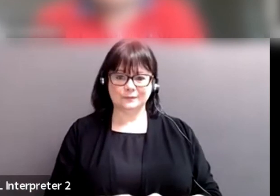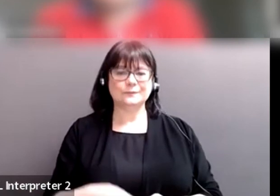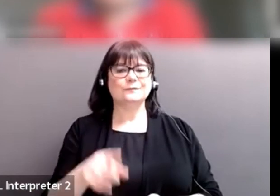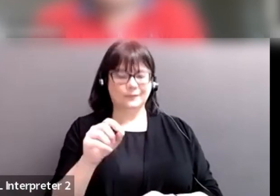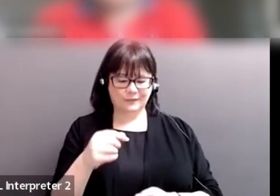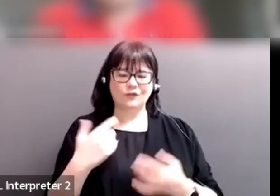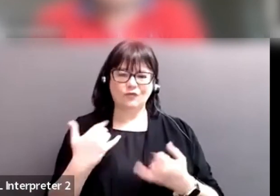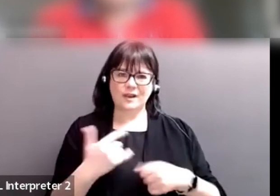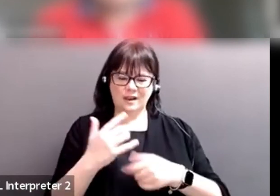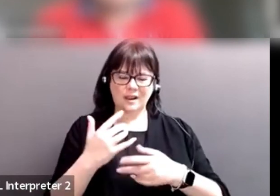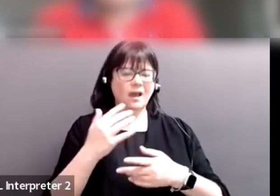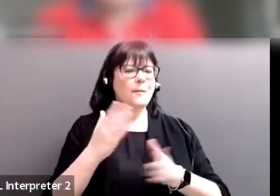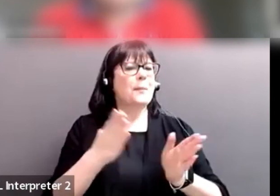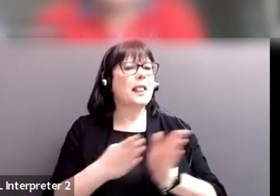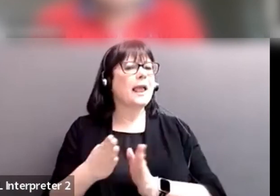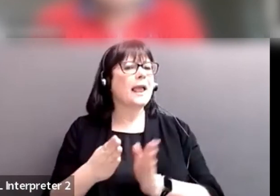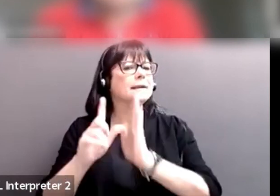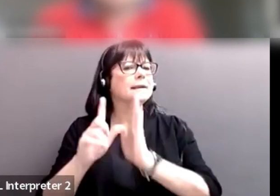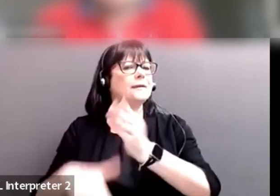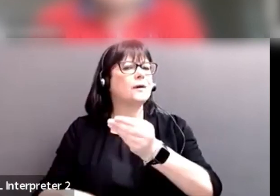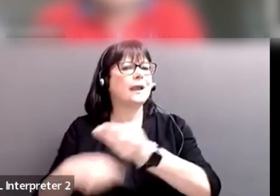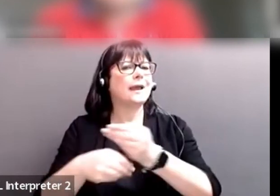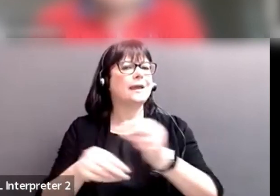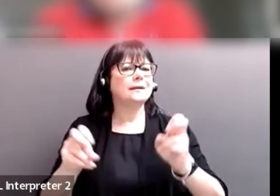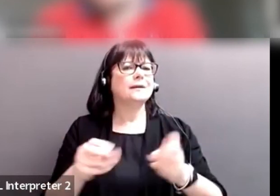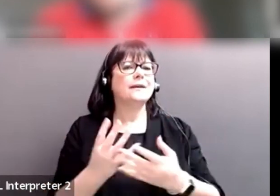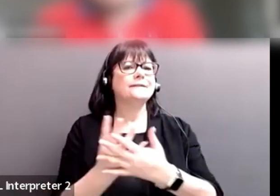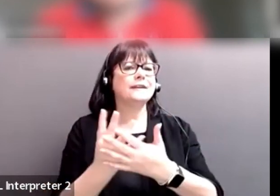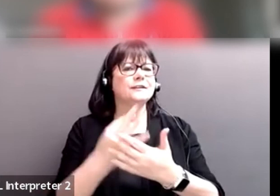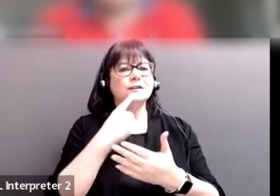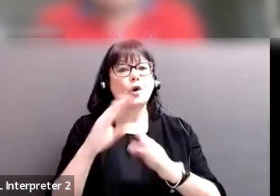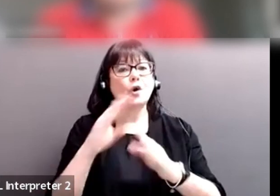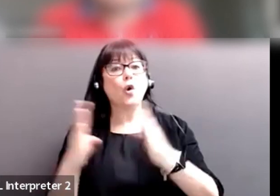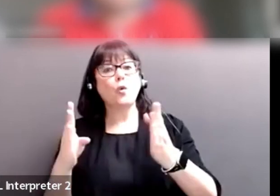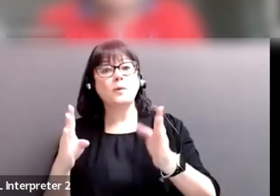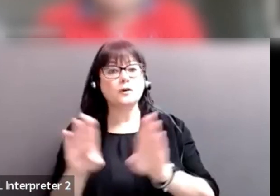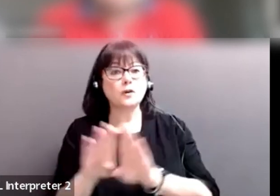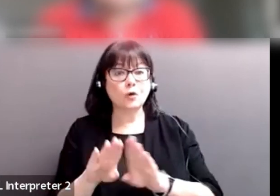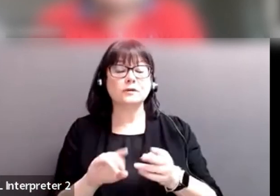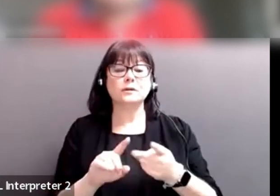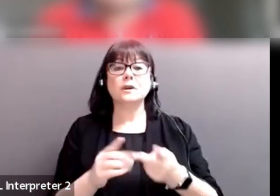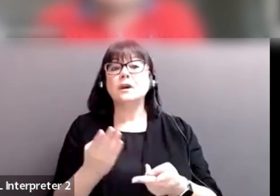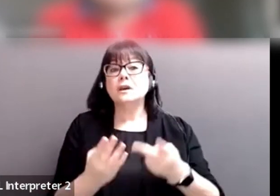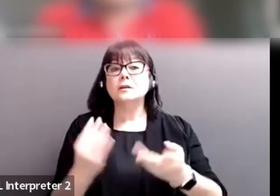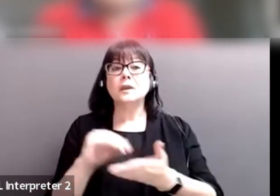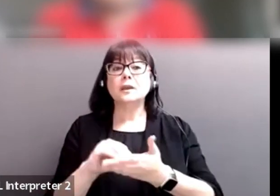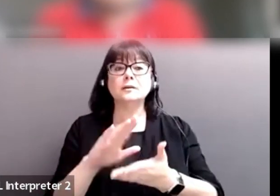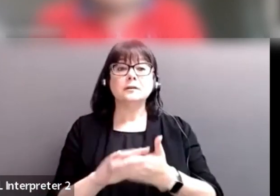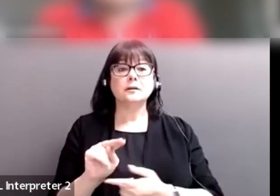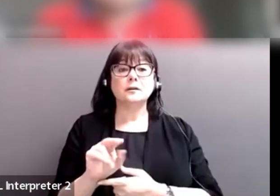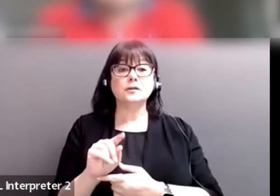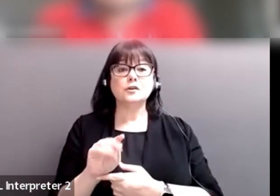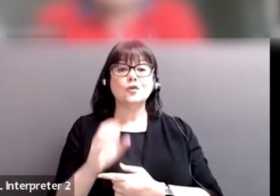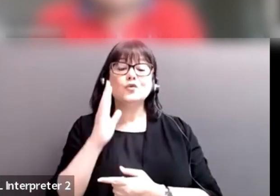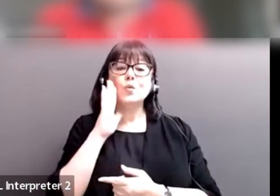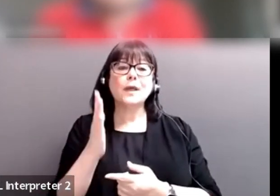filter. And then beyond that, like that's an interesting thing, like maybe just a little note that says, hey, this is going to be reopening soon. So I can definitely take that back to the tech team. Katherine and I can take